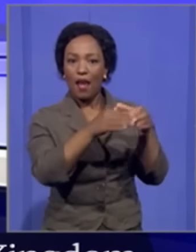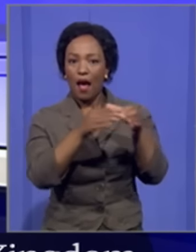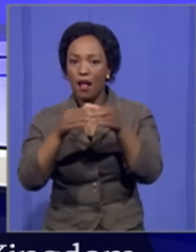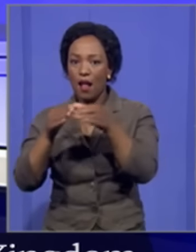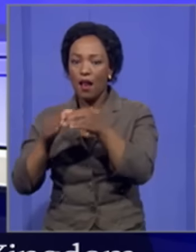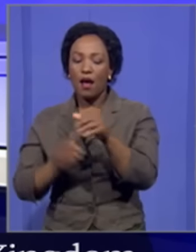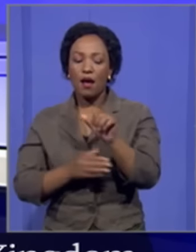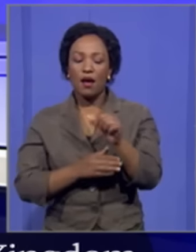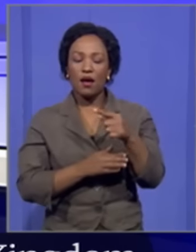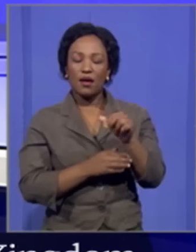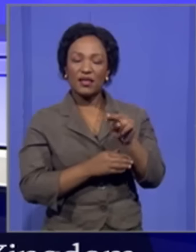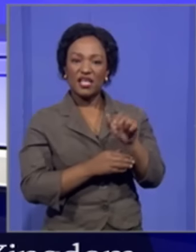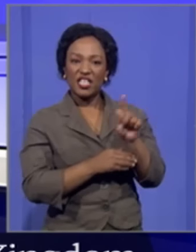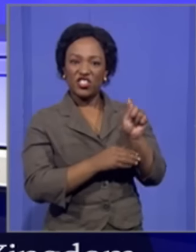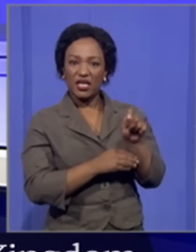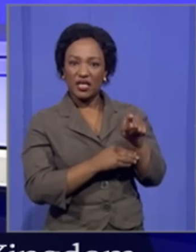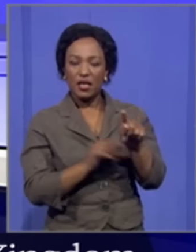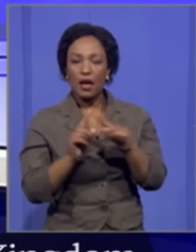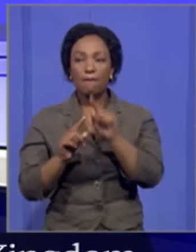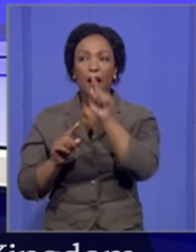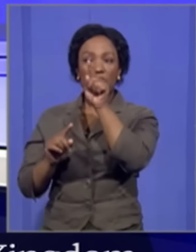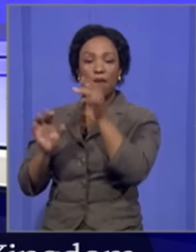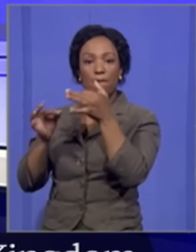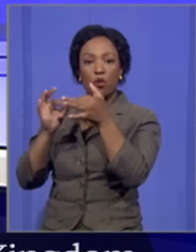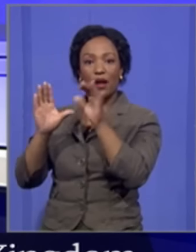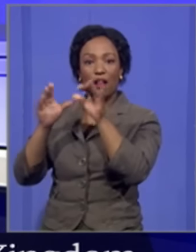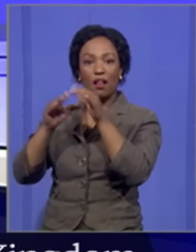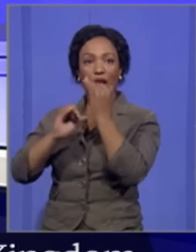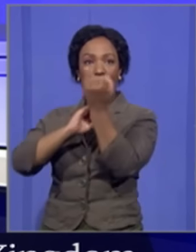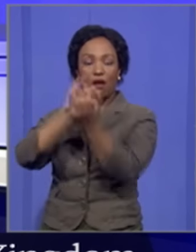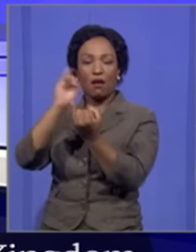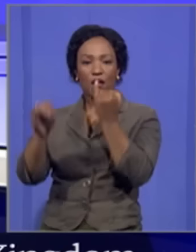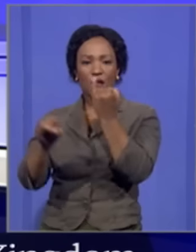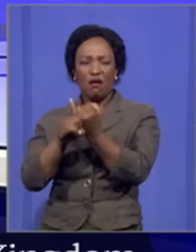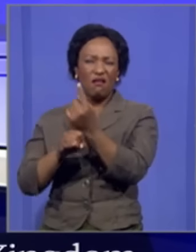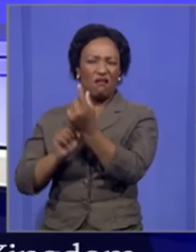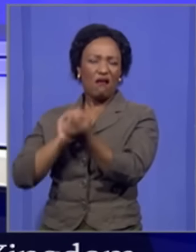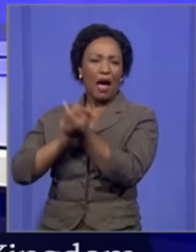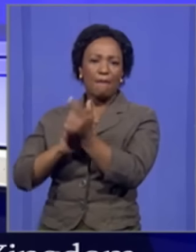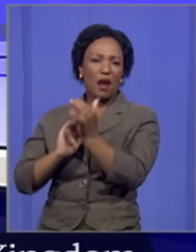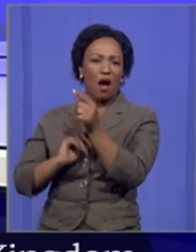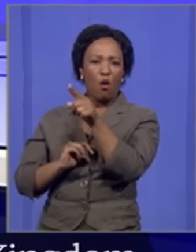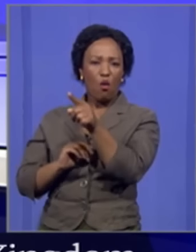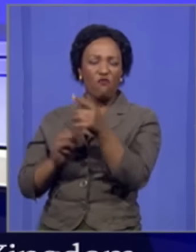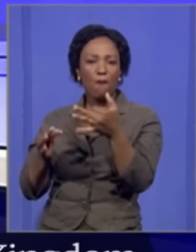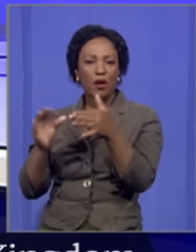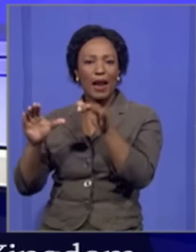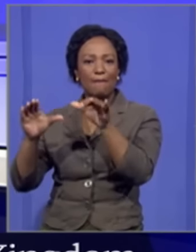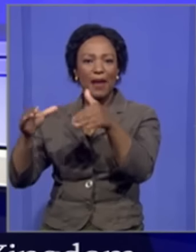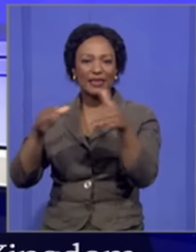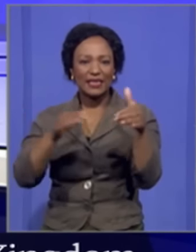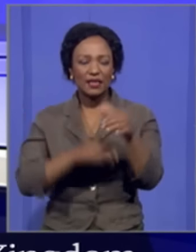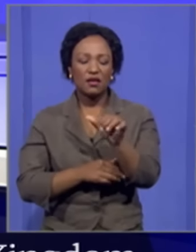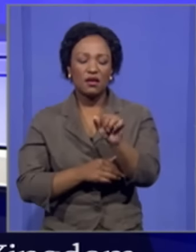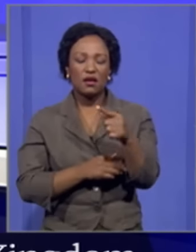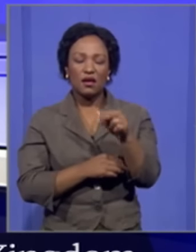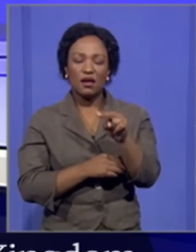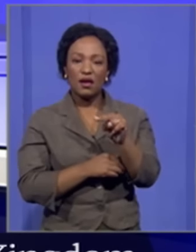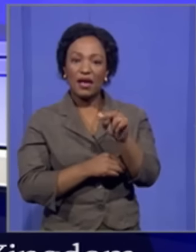le dikgetho ka dinageng tša ka ntle e le tša ka mono Afrika Borwa go diragala bjang tabeng ya di-party agent? Mohlomongwe le na le karolo